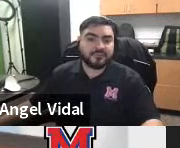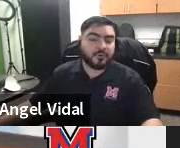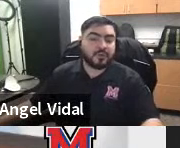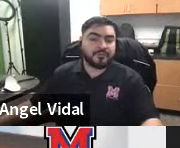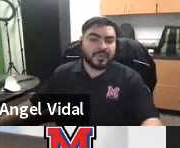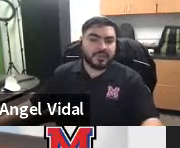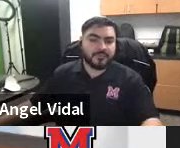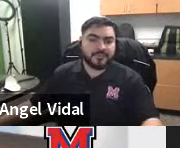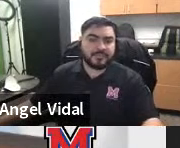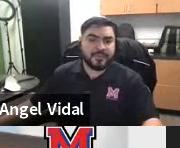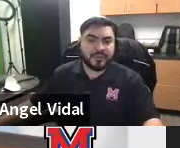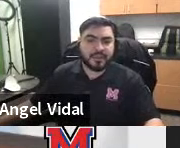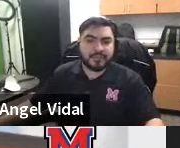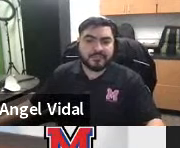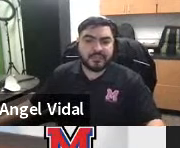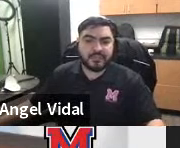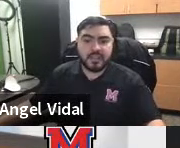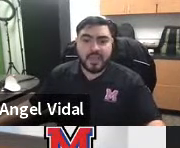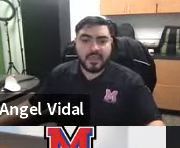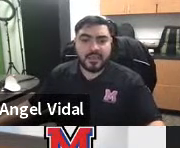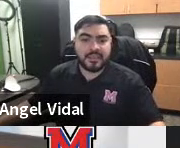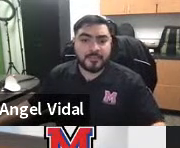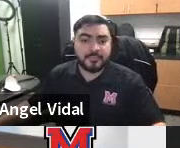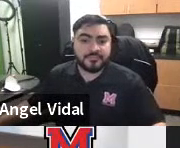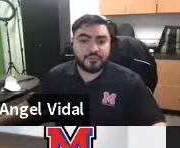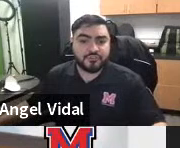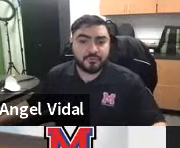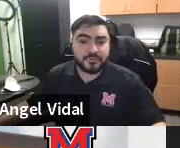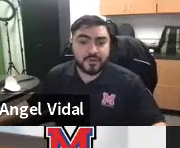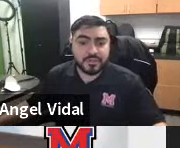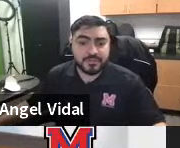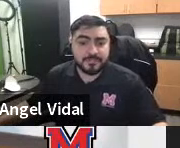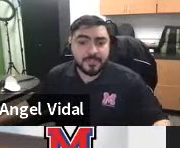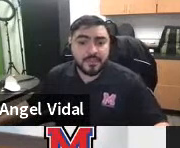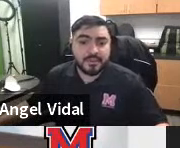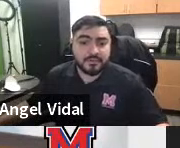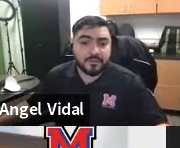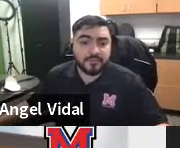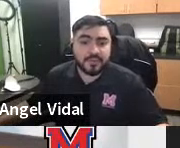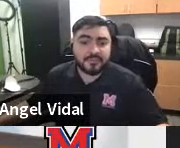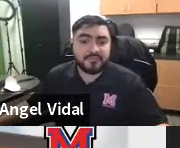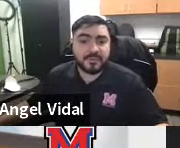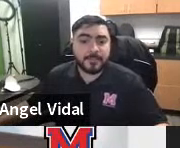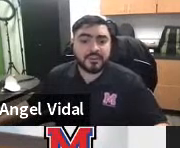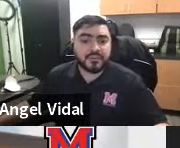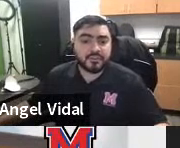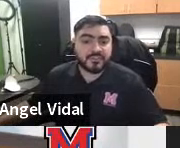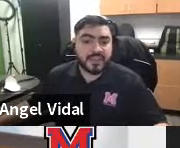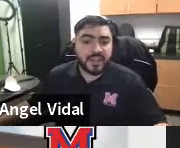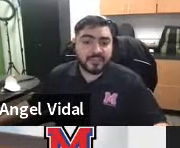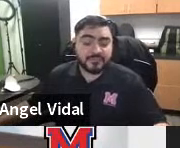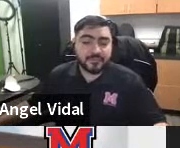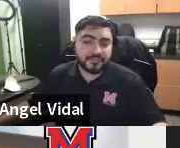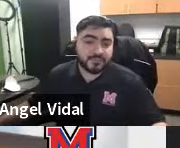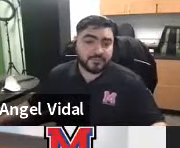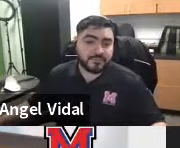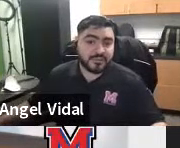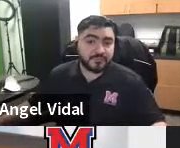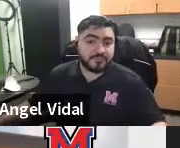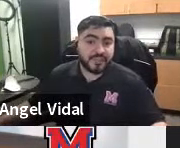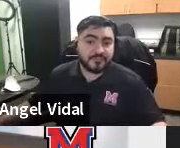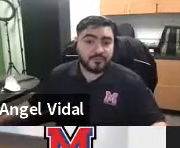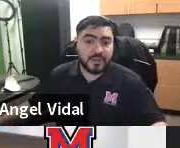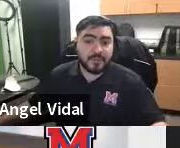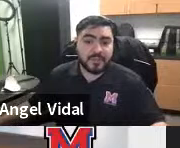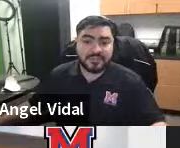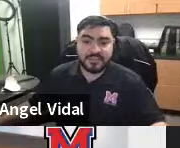this year. So all of the campuses in Maynard ISD had a campus furniture refresh. Here we also have the Maynard New Tech High School, that is what